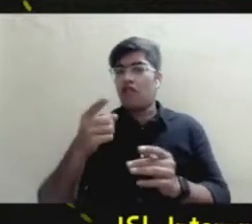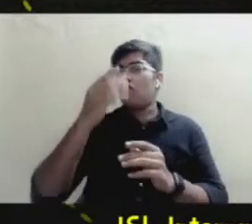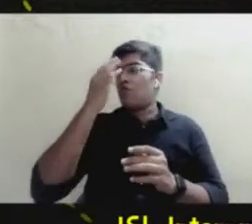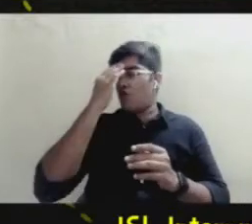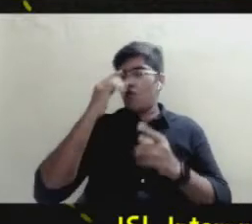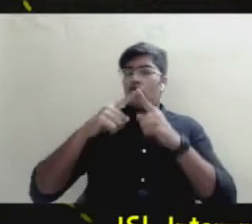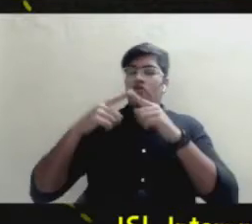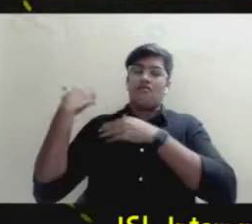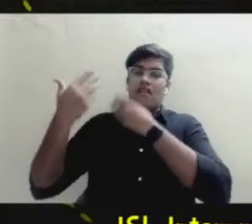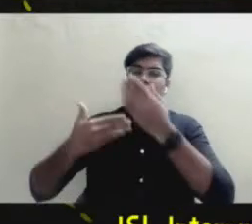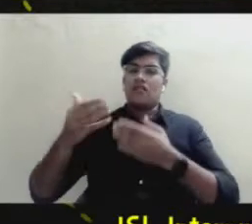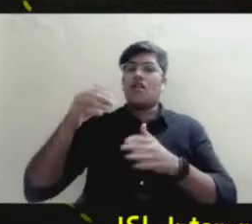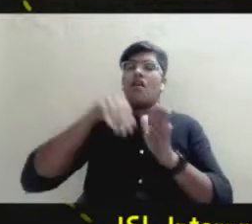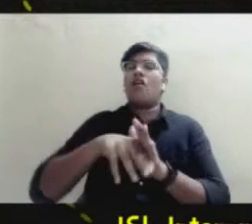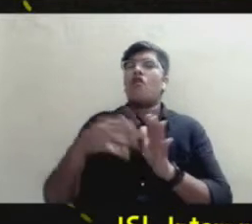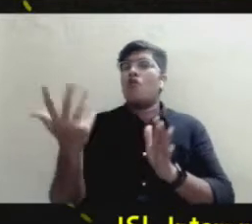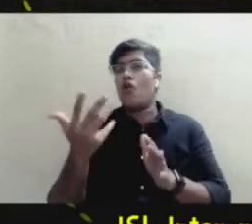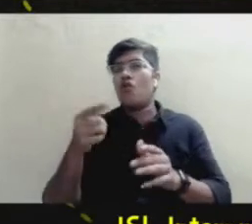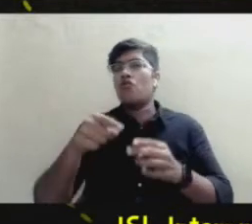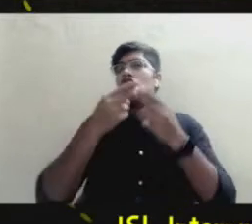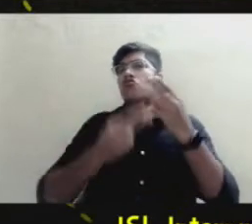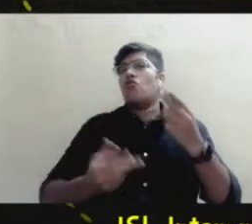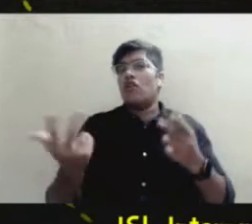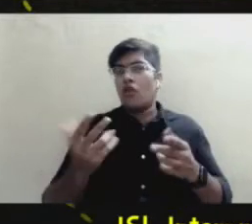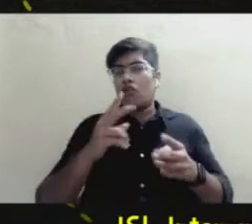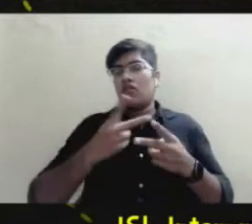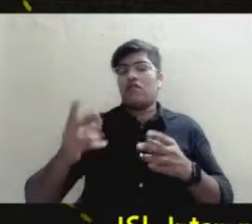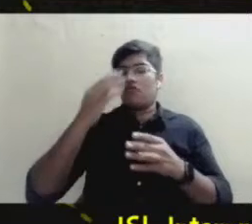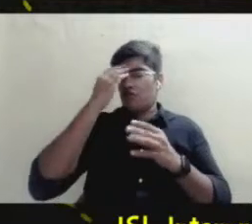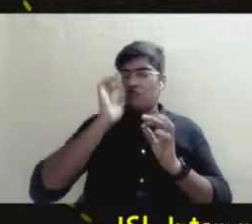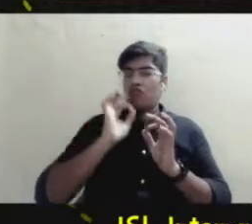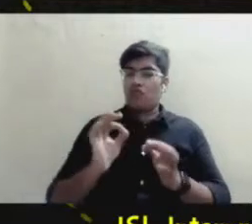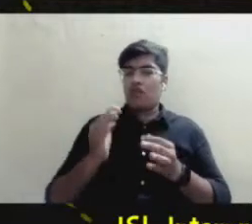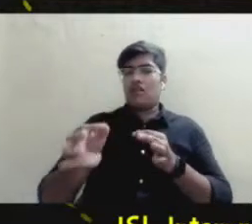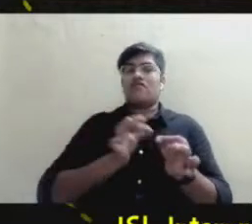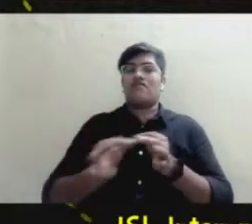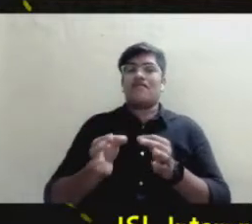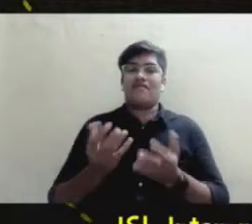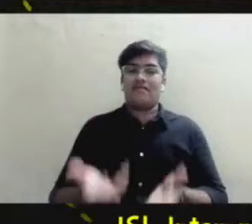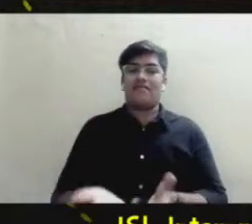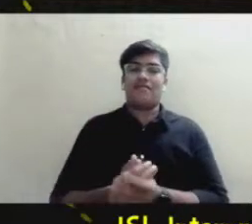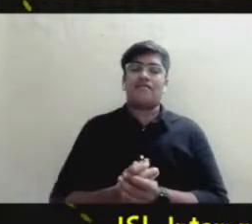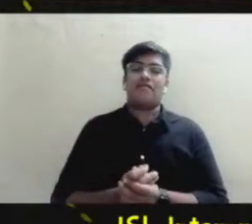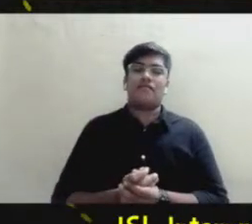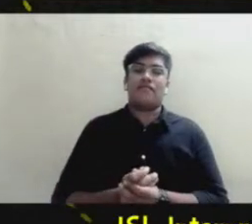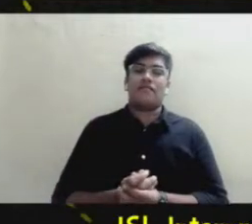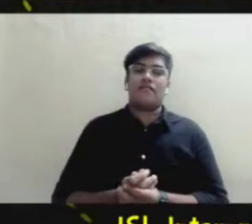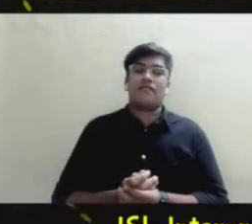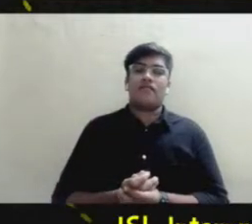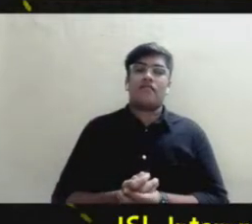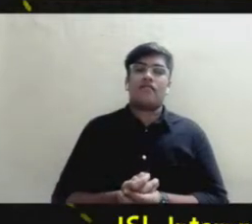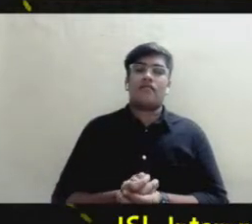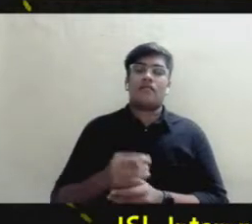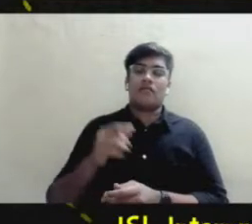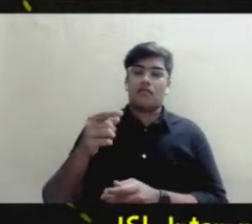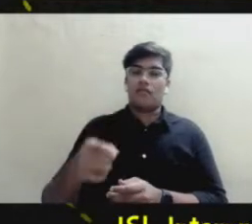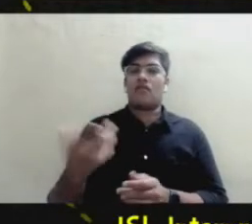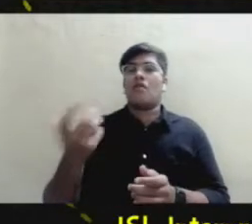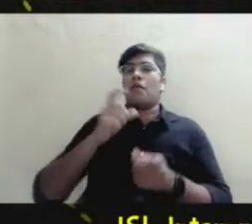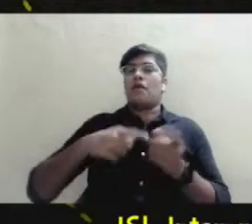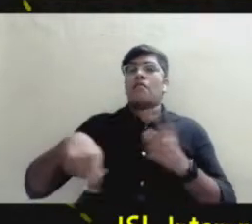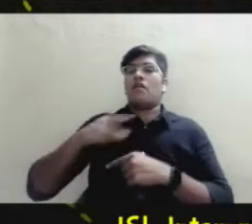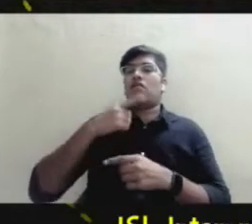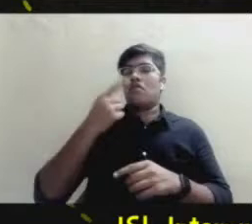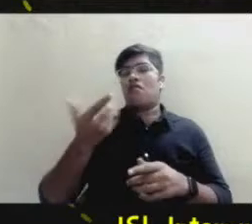in their own time. Yes. And, in essence, everybody is saying, let's get a drink and get it on. Yes. In